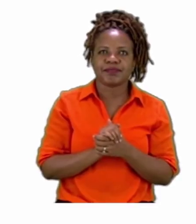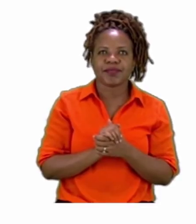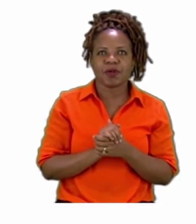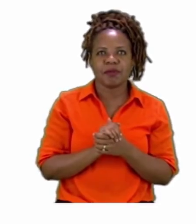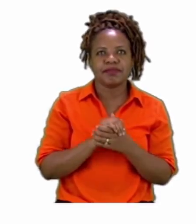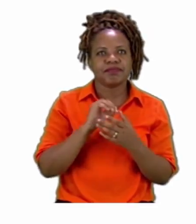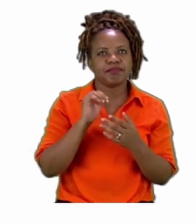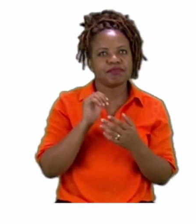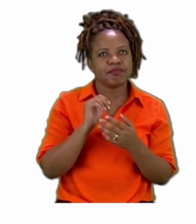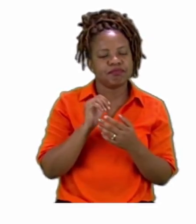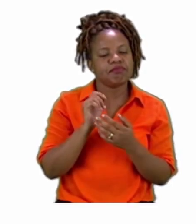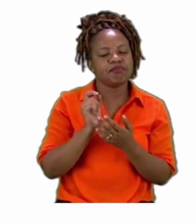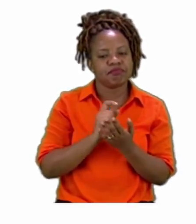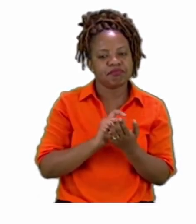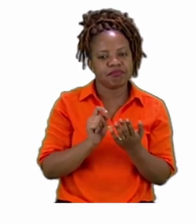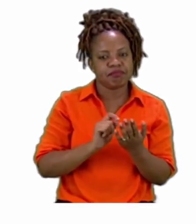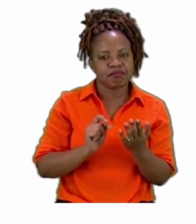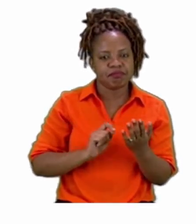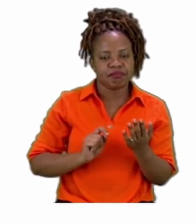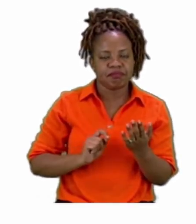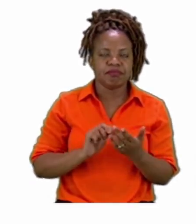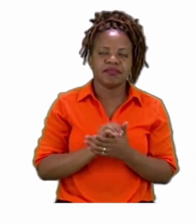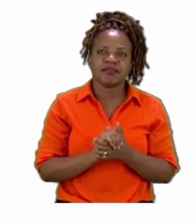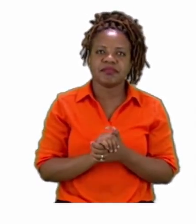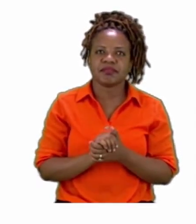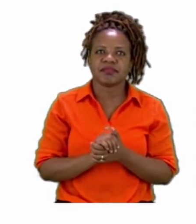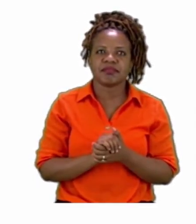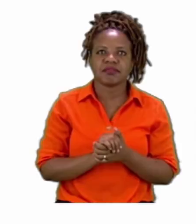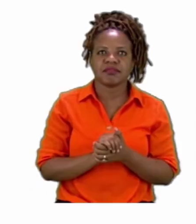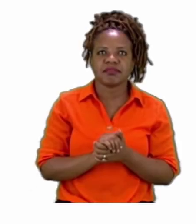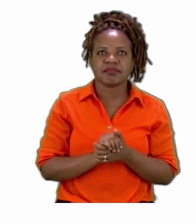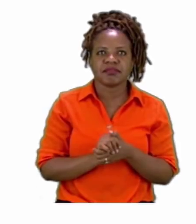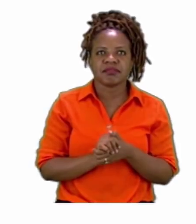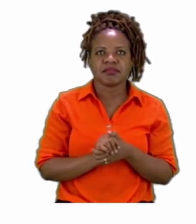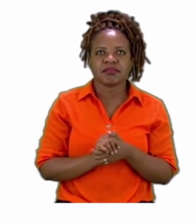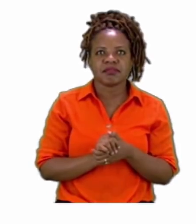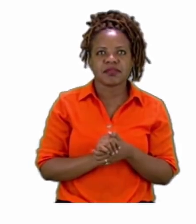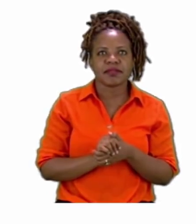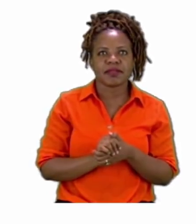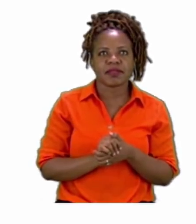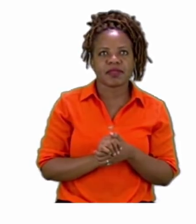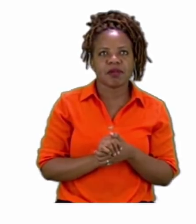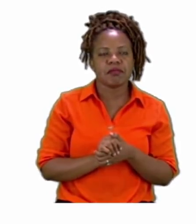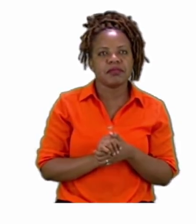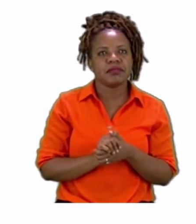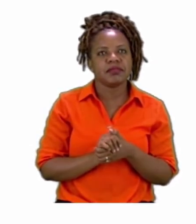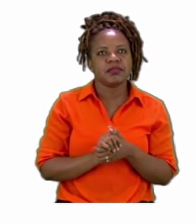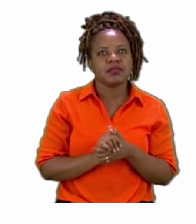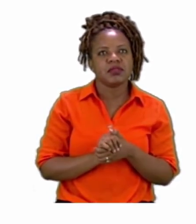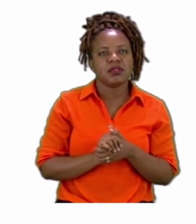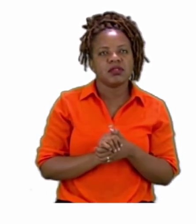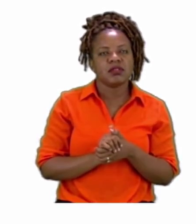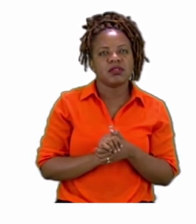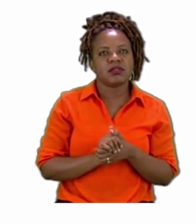be doing creative writing. But instead of us writing from just words, we